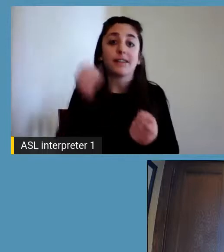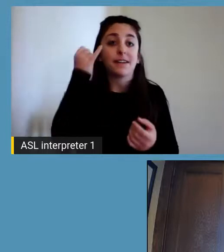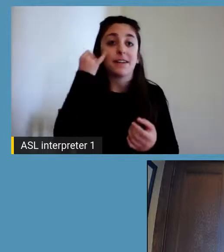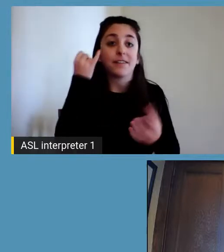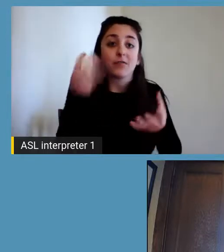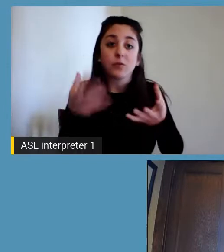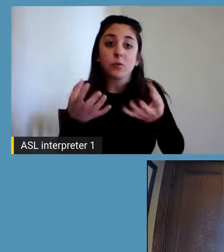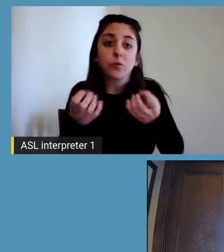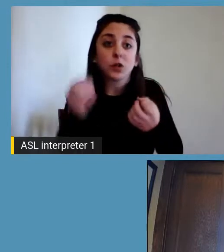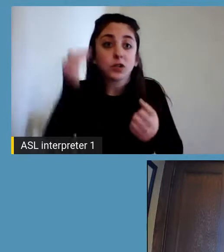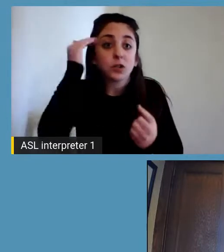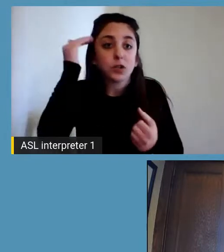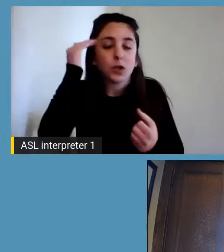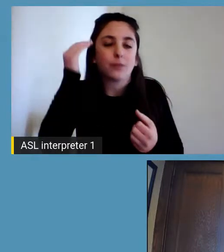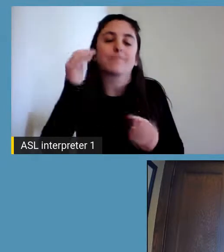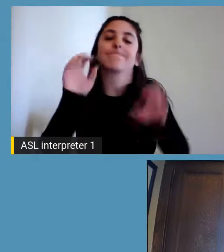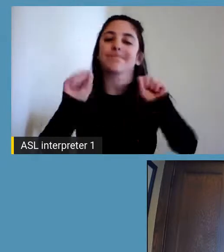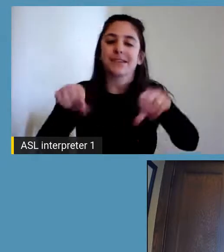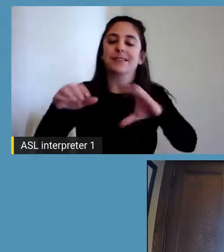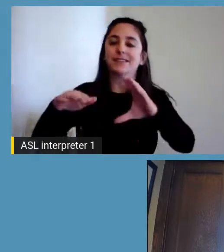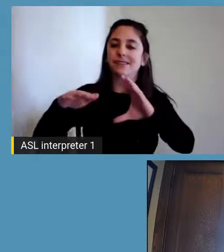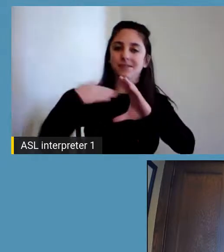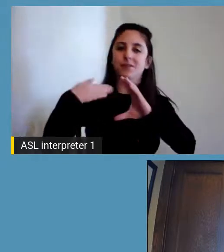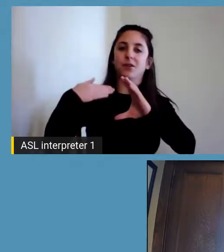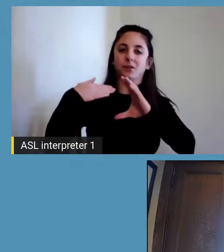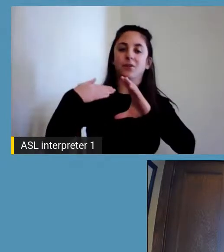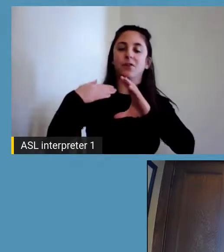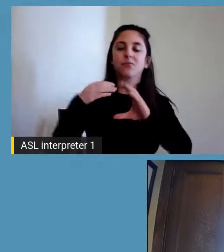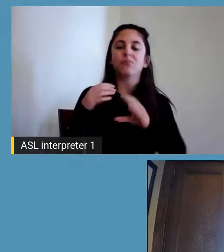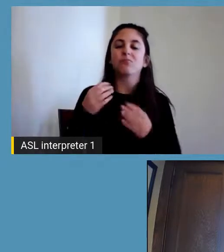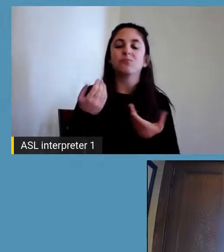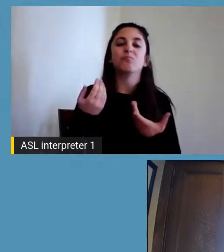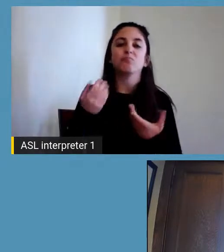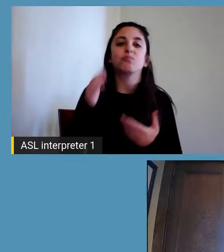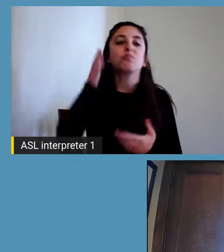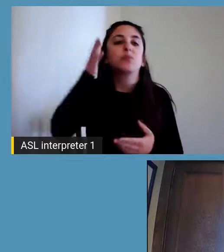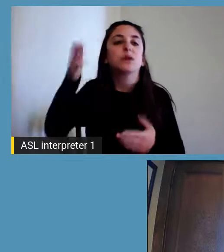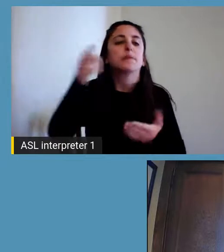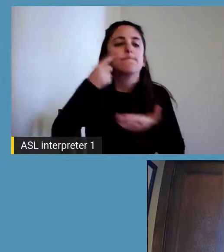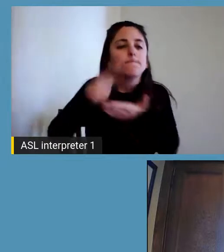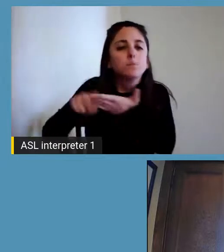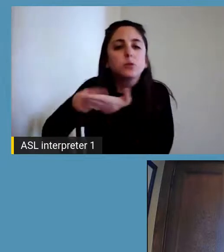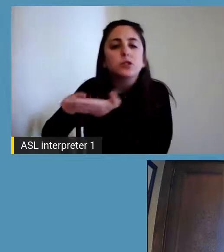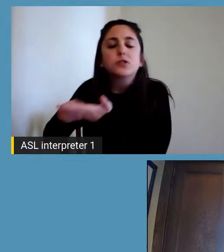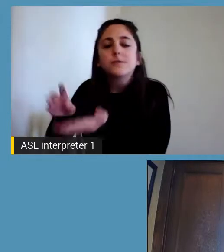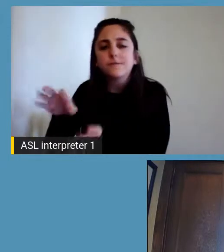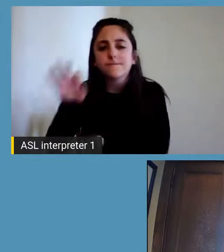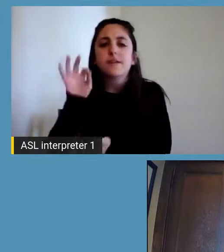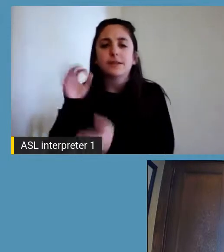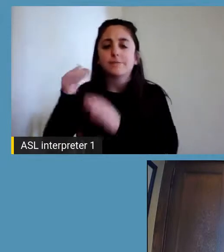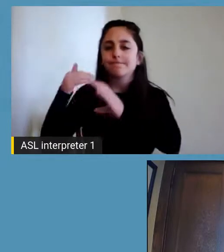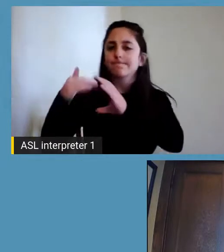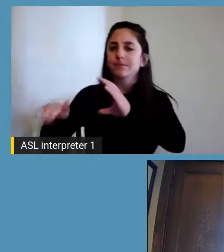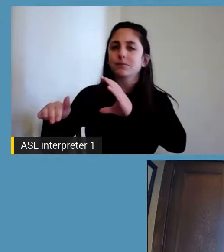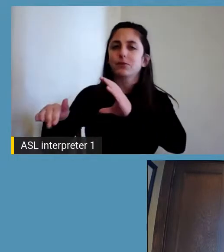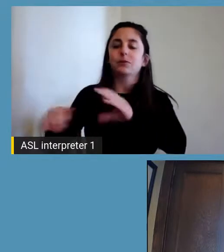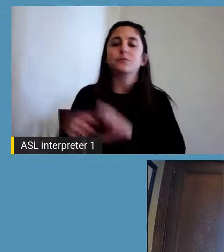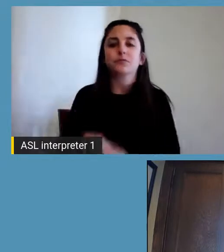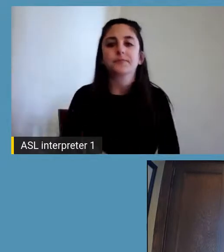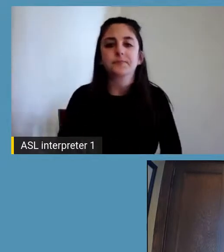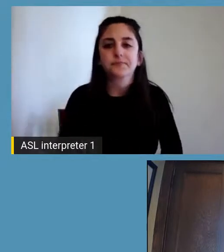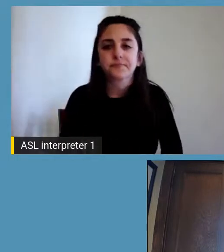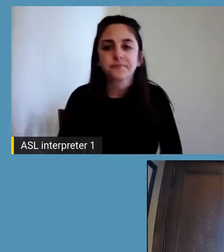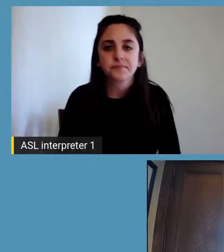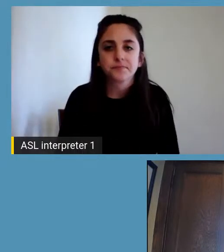and I can find out the exact name of it. But at the same time, get someone with an iPhone firstly and start playing around. I